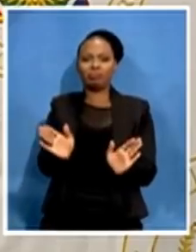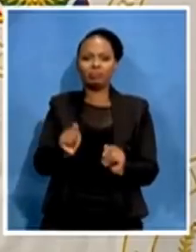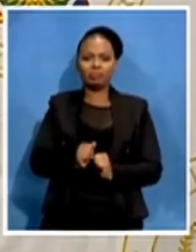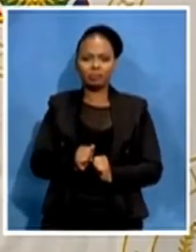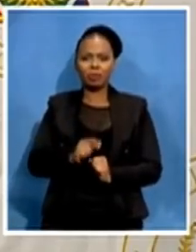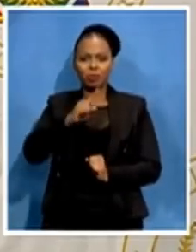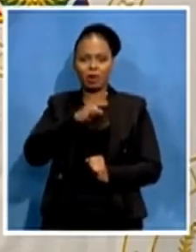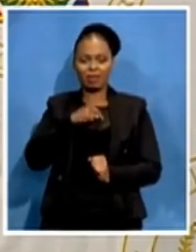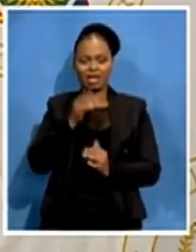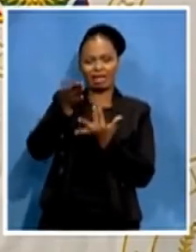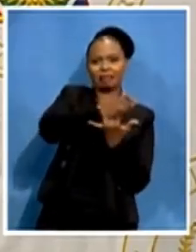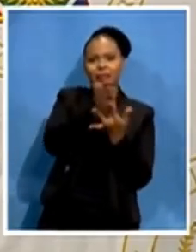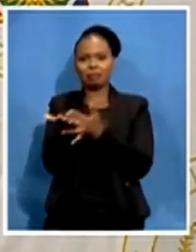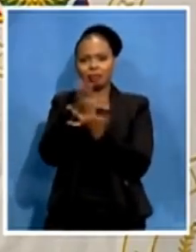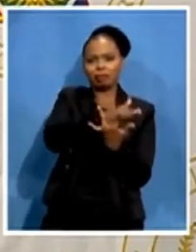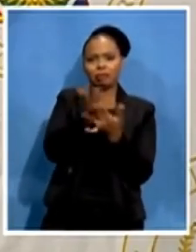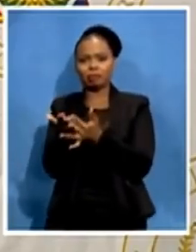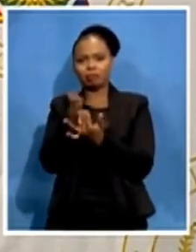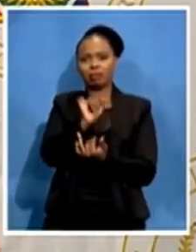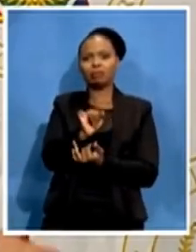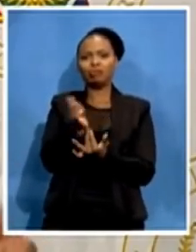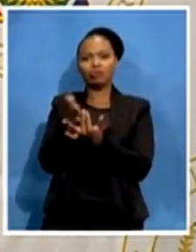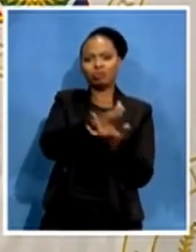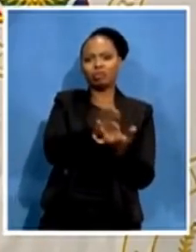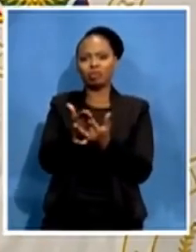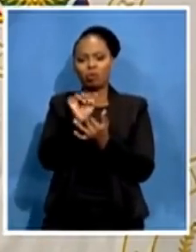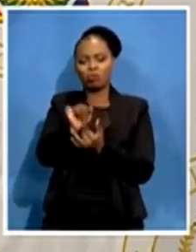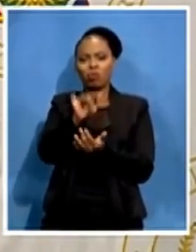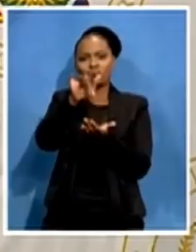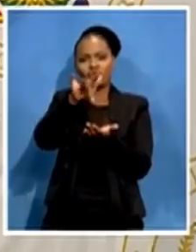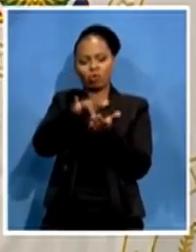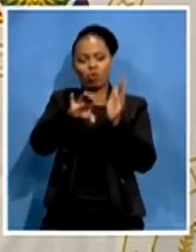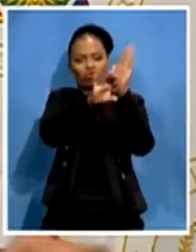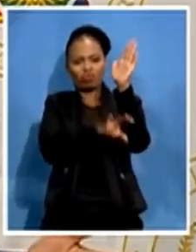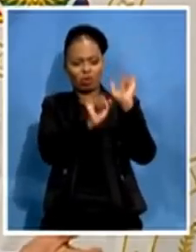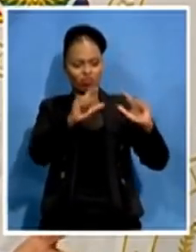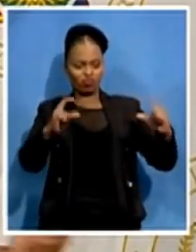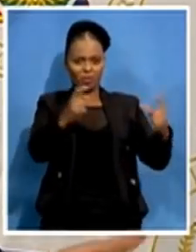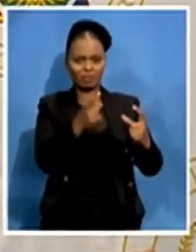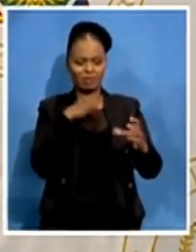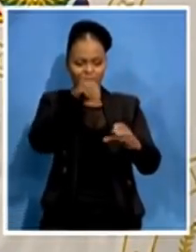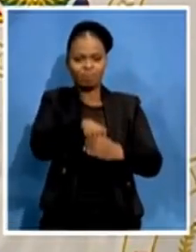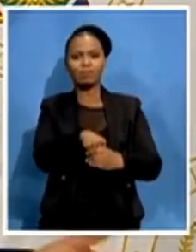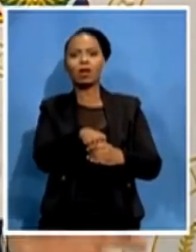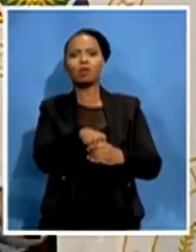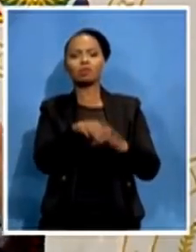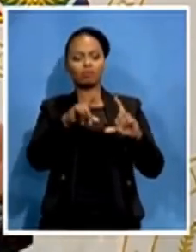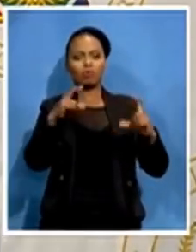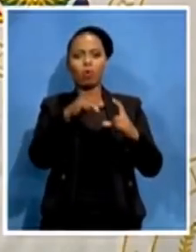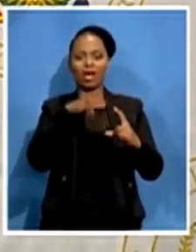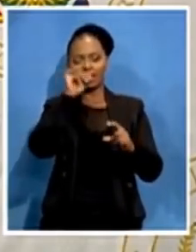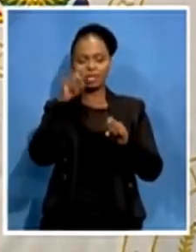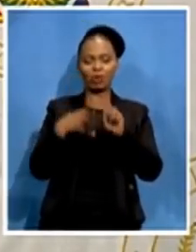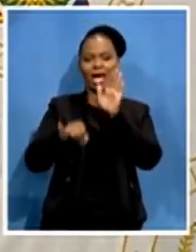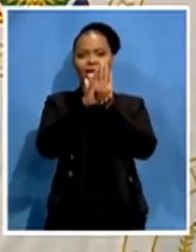of the constitution of that commission, because I had to identify the judge to preside over the commission. So I